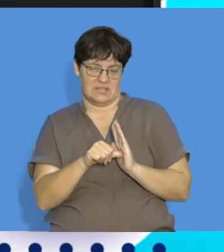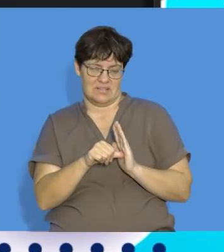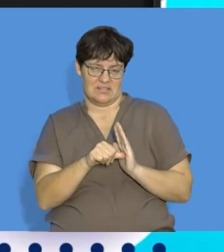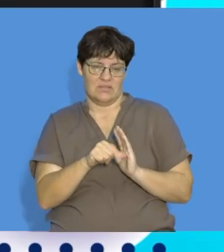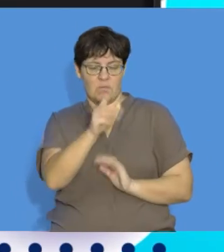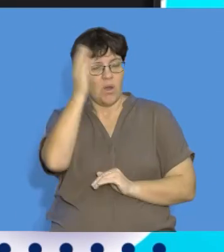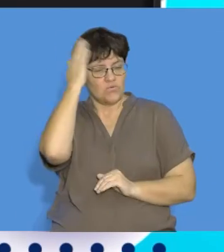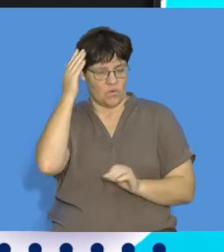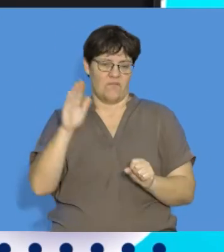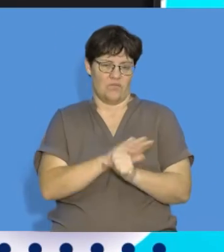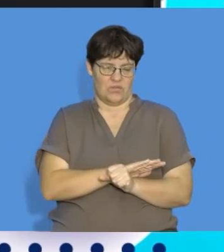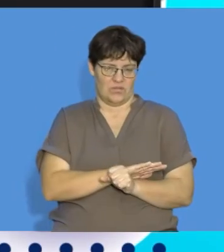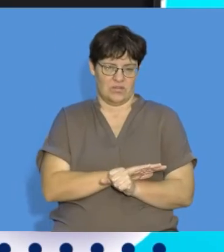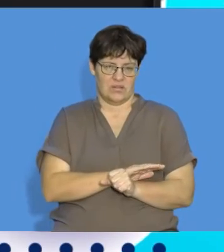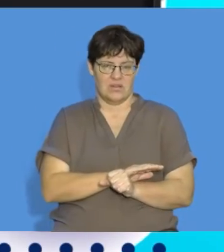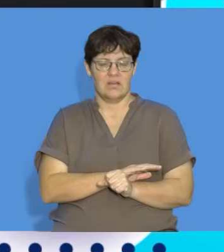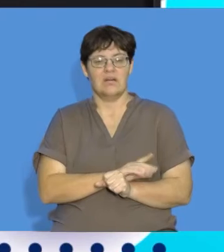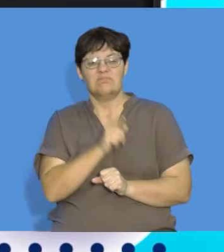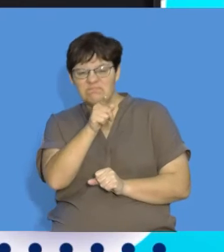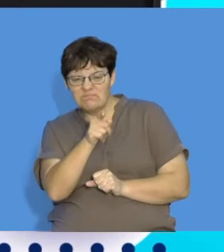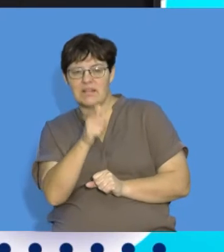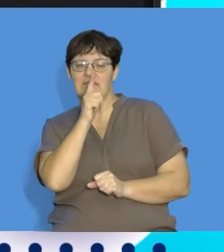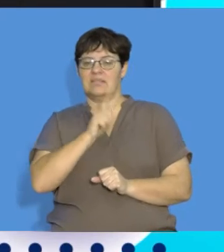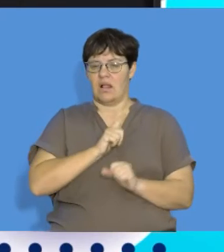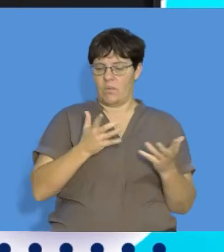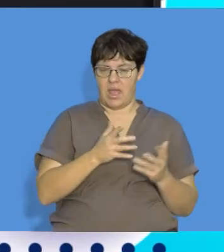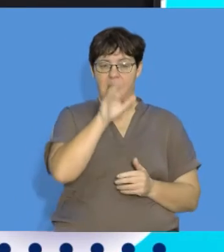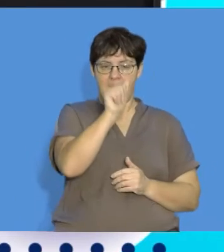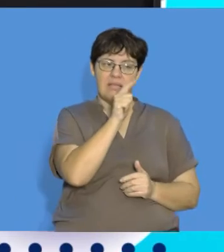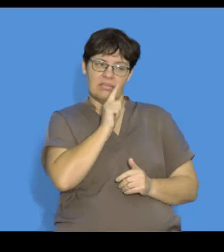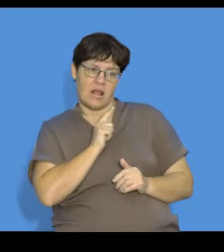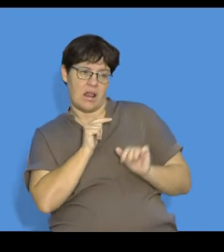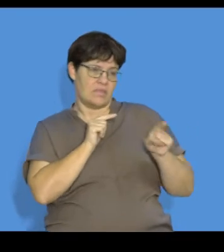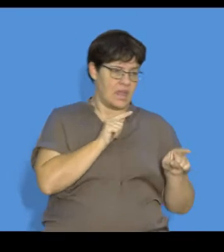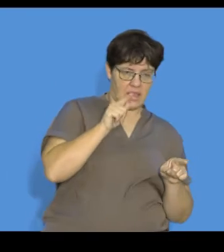what the A tells us about where the graph is going to be located.